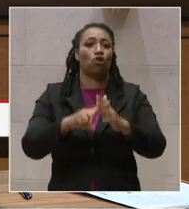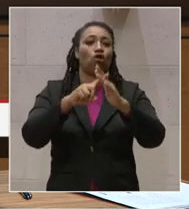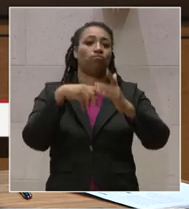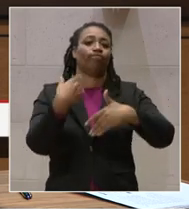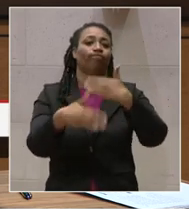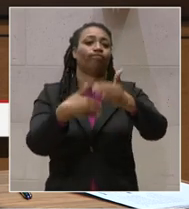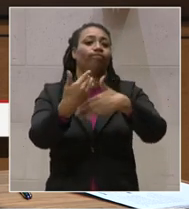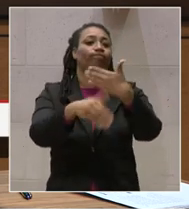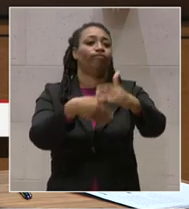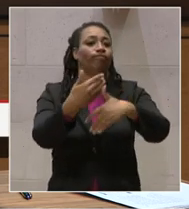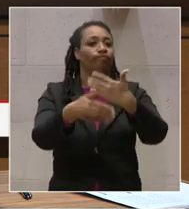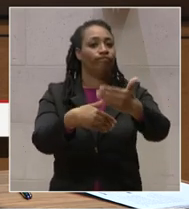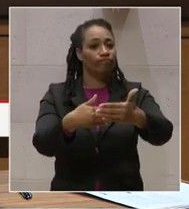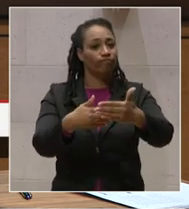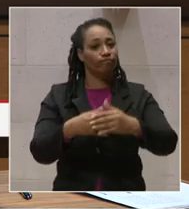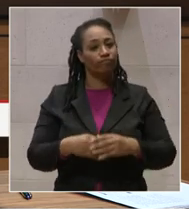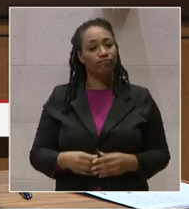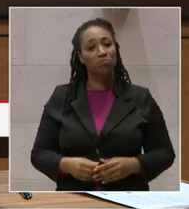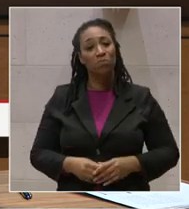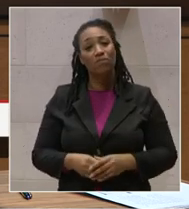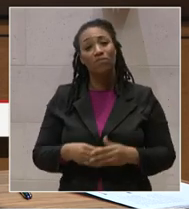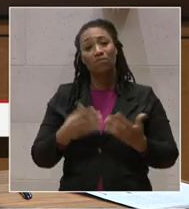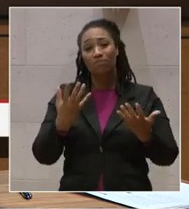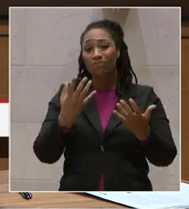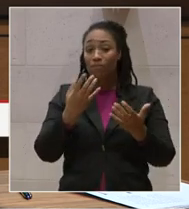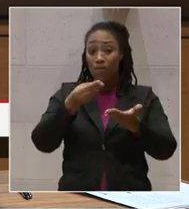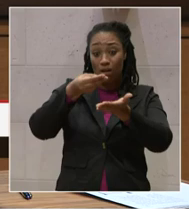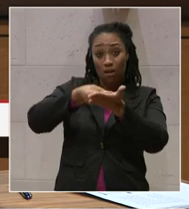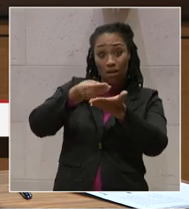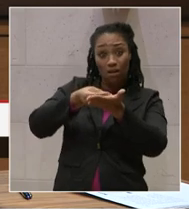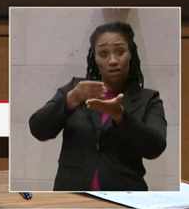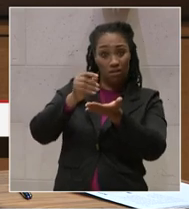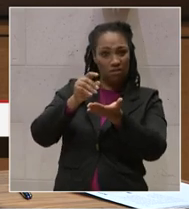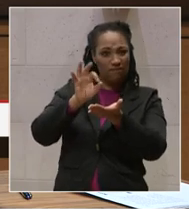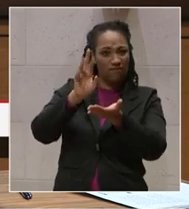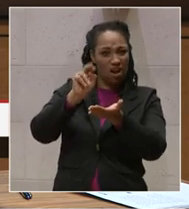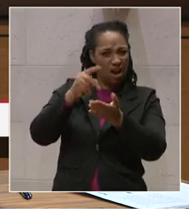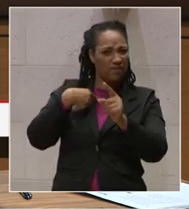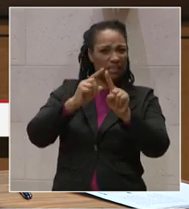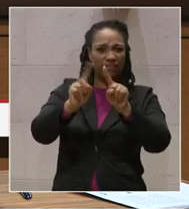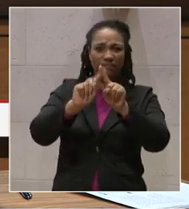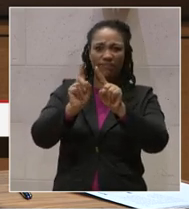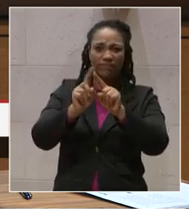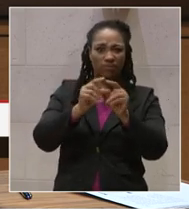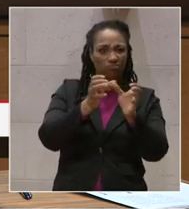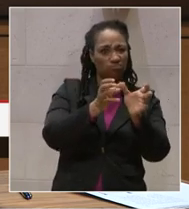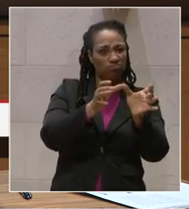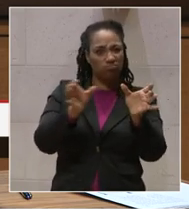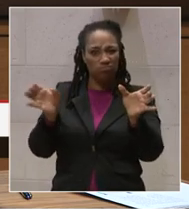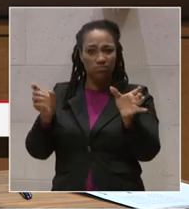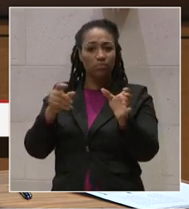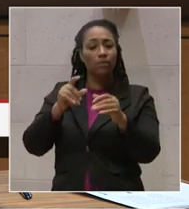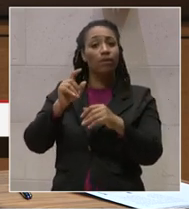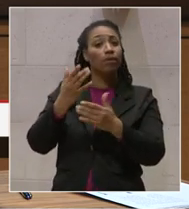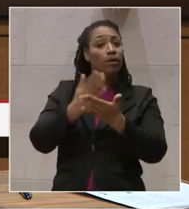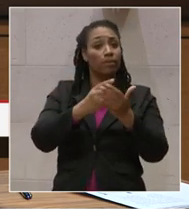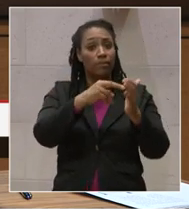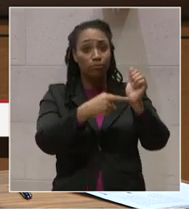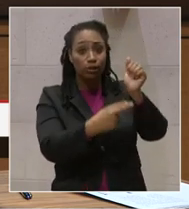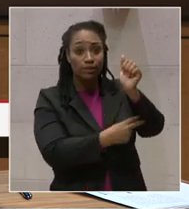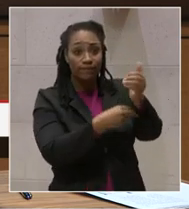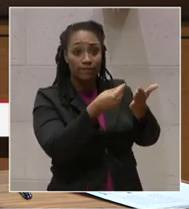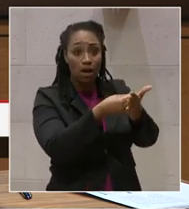provide short-term bridge financing to help projects achieve long-term affordability and stabilization.